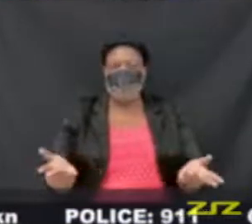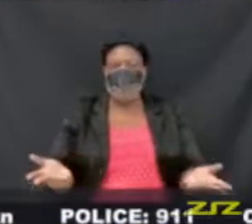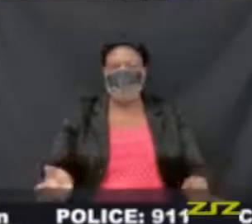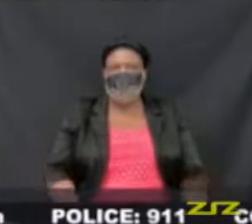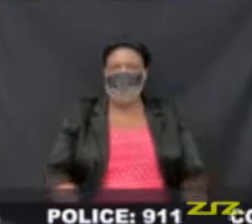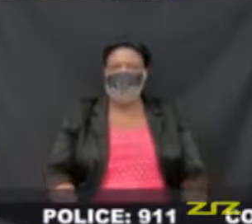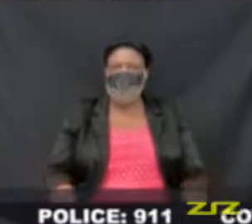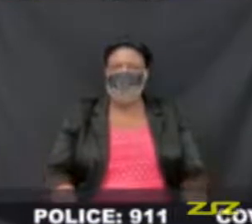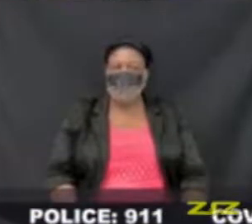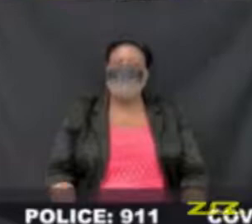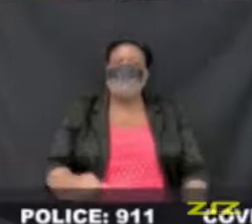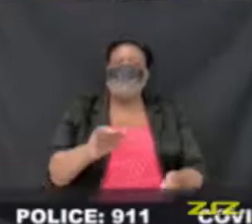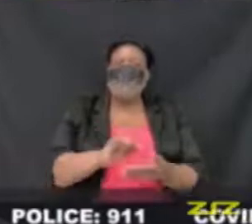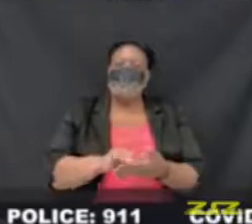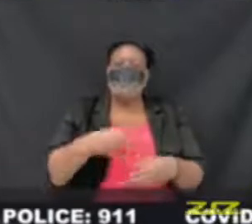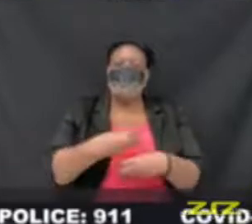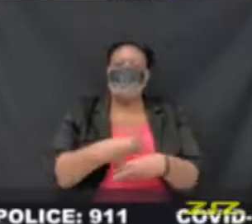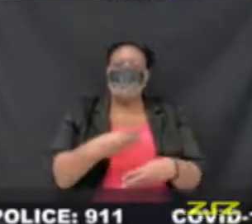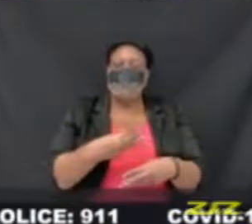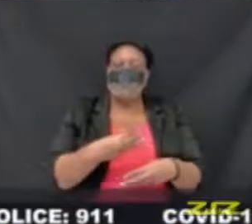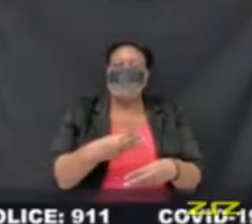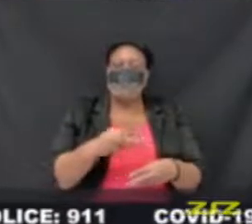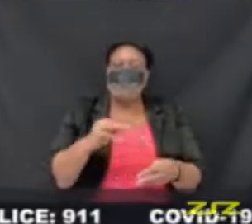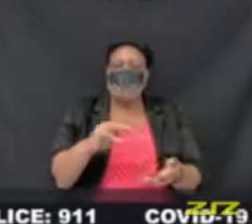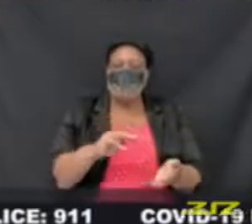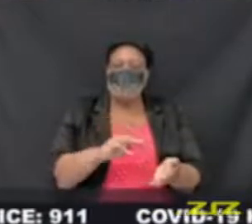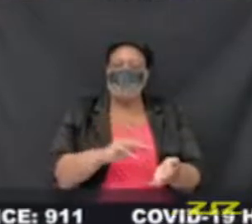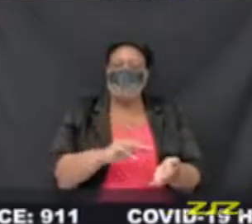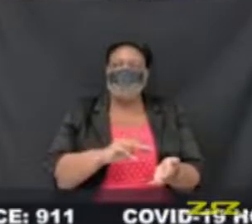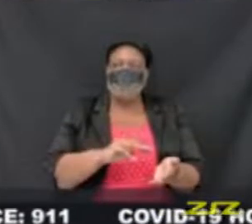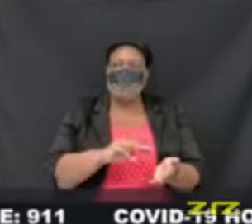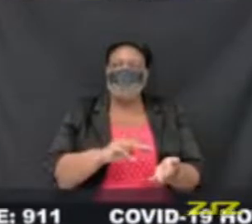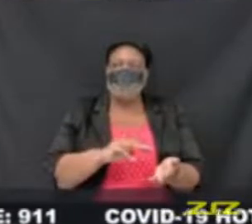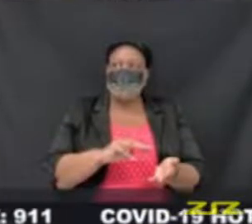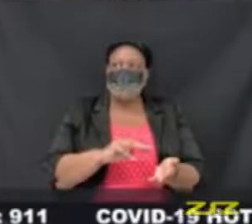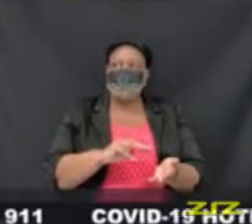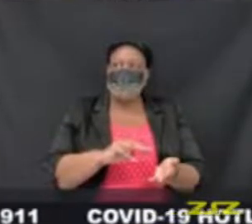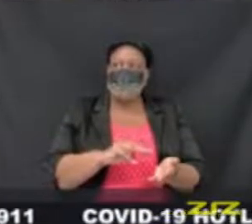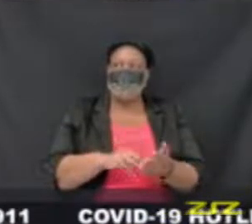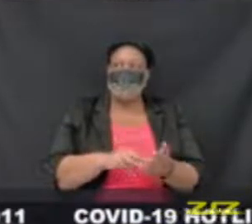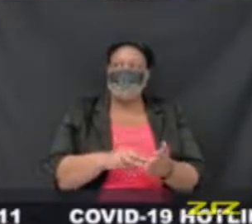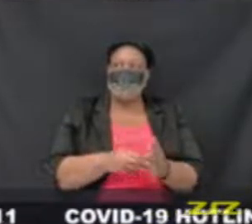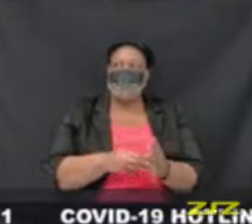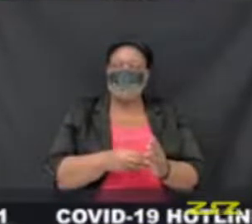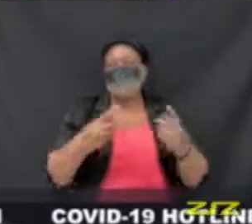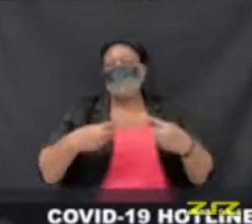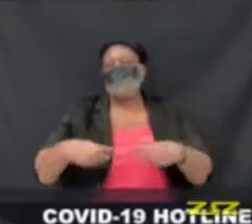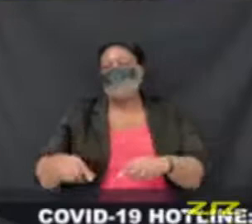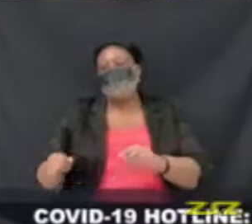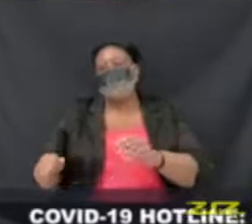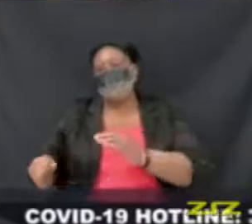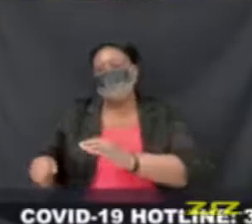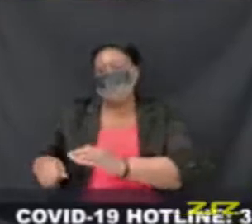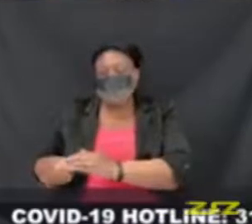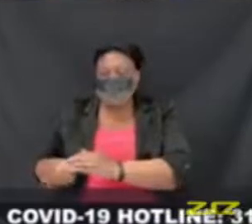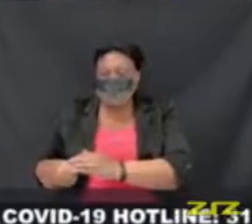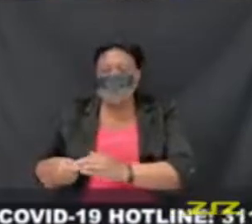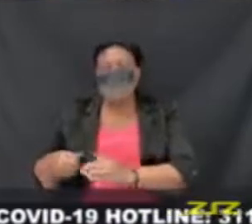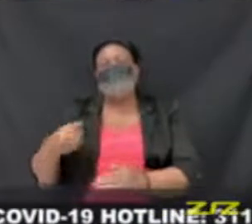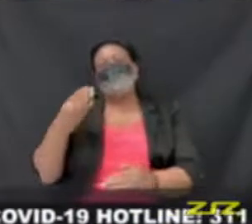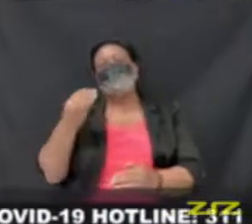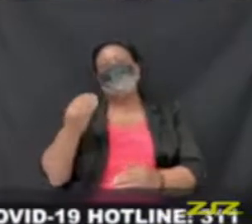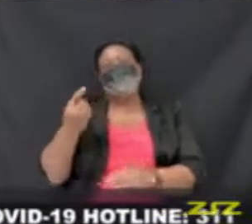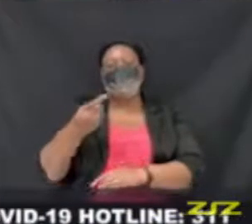with. Then that will require that a number of these persons who are not vaccinated will have to go into quarantine for a period of 14